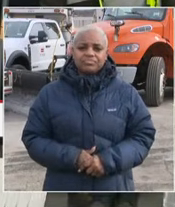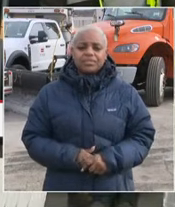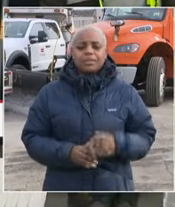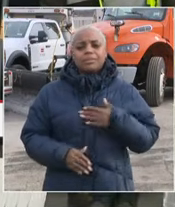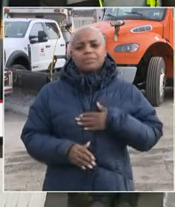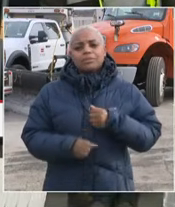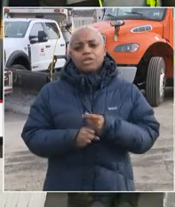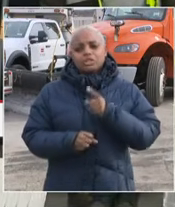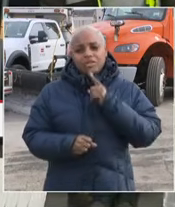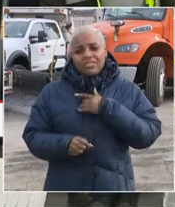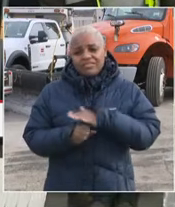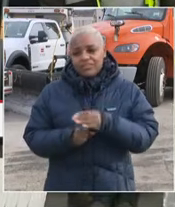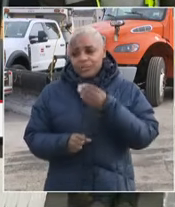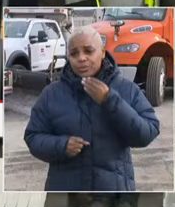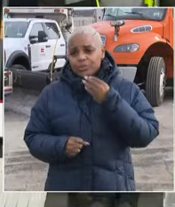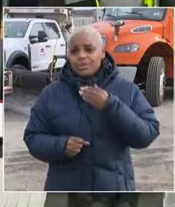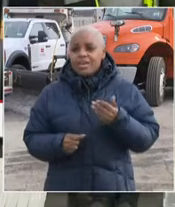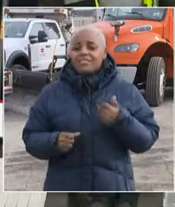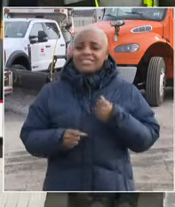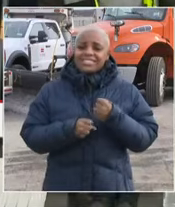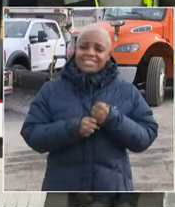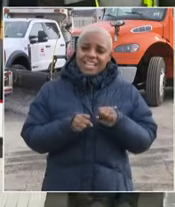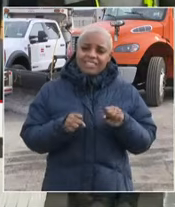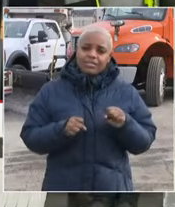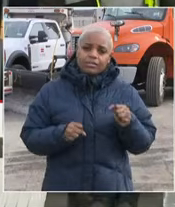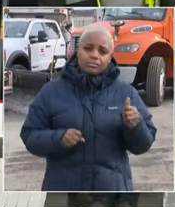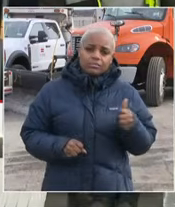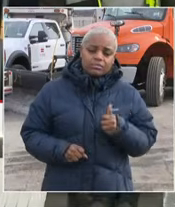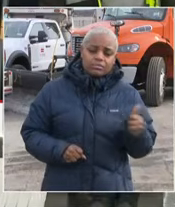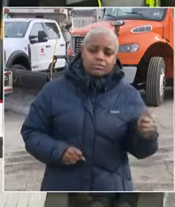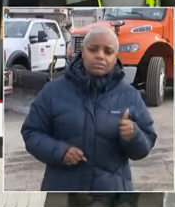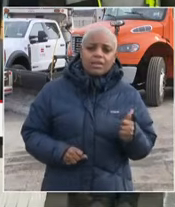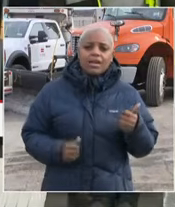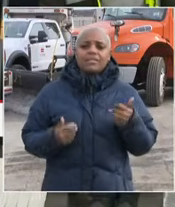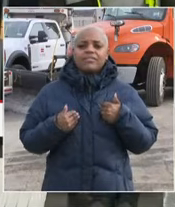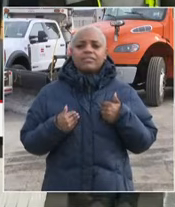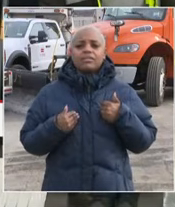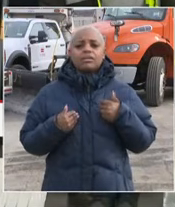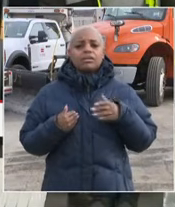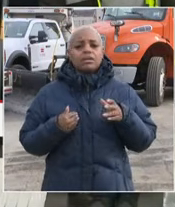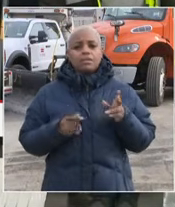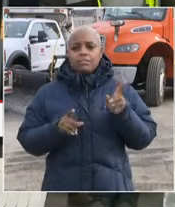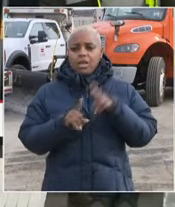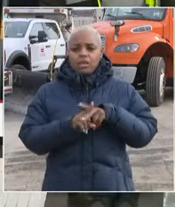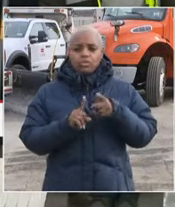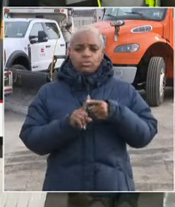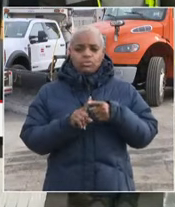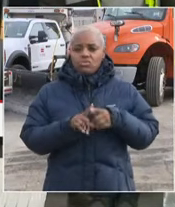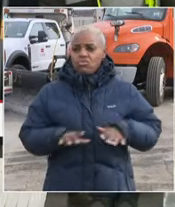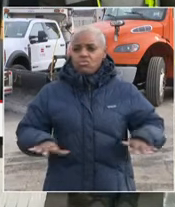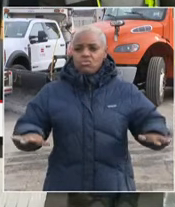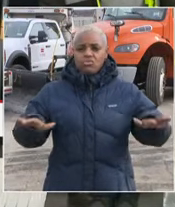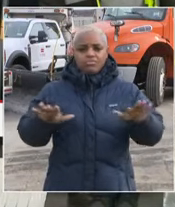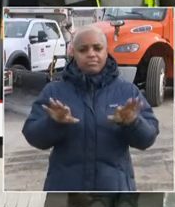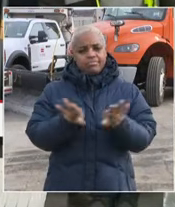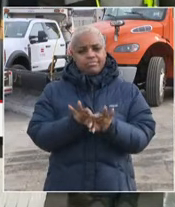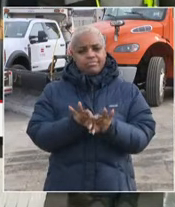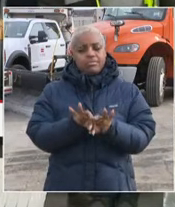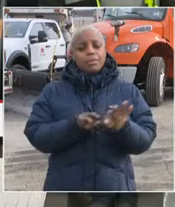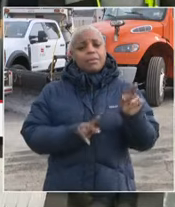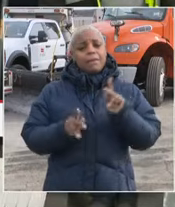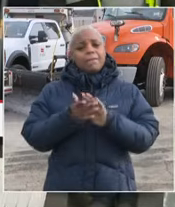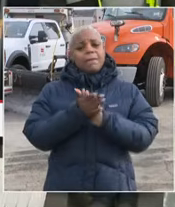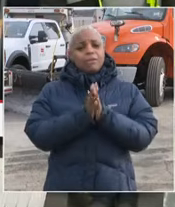have a safe passage in and out. And that goes for everybody. A lot of people get injured during this